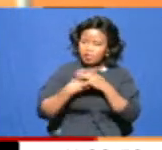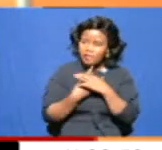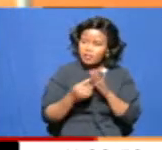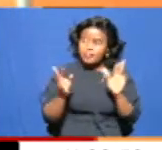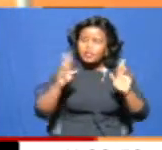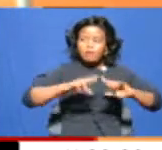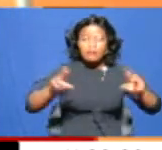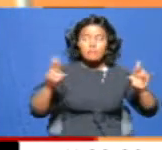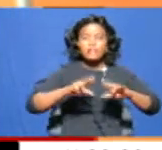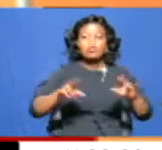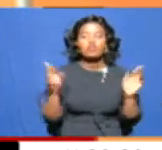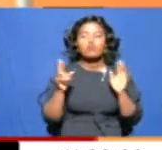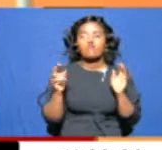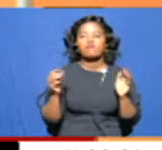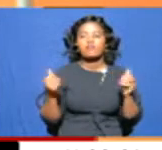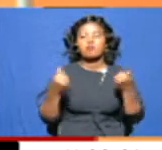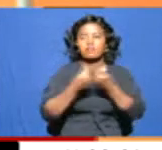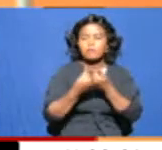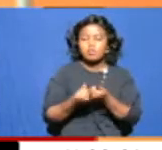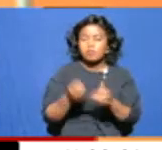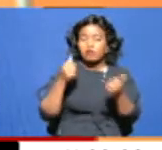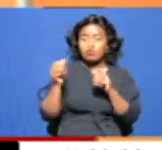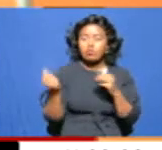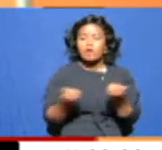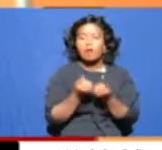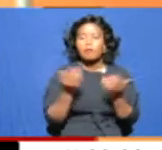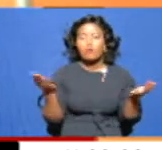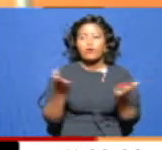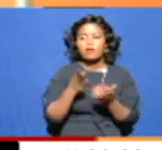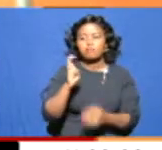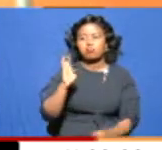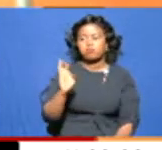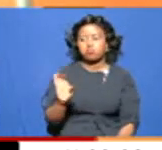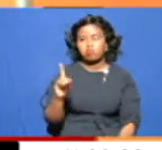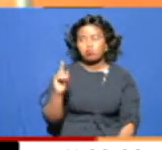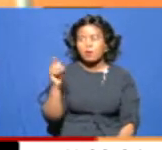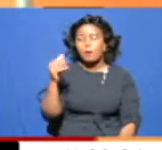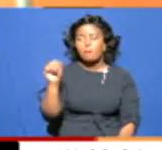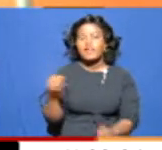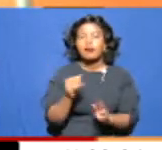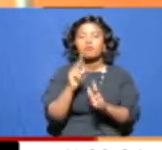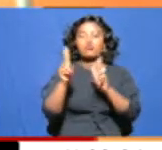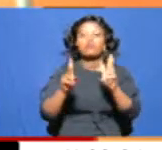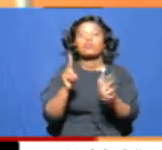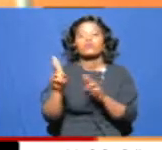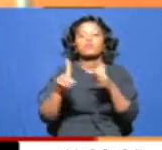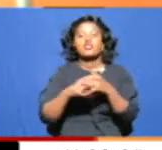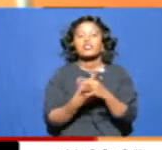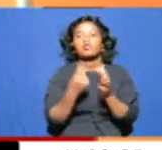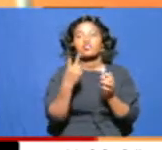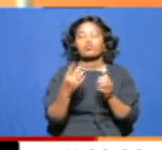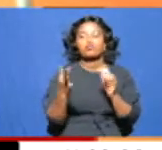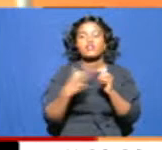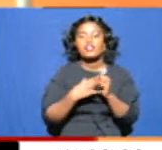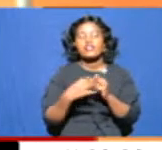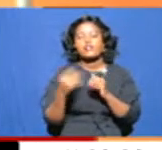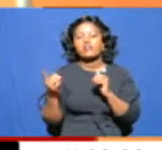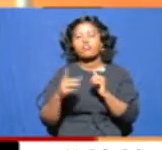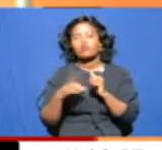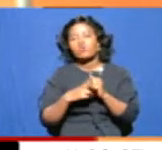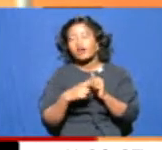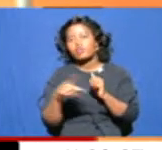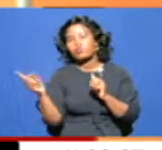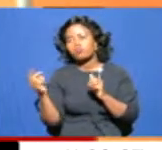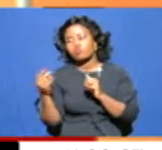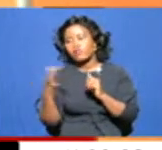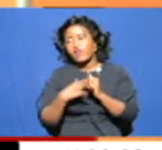Commonwealth Games, which will be held in Birmingham 2022, starting 28th July till 8th of August. Well, that brings us